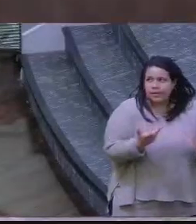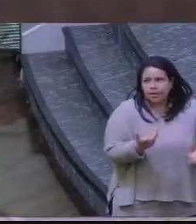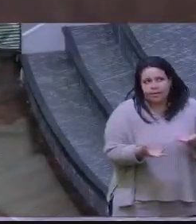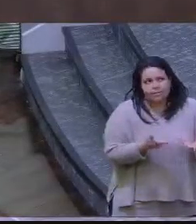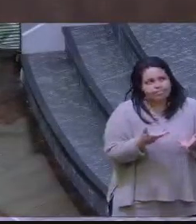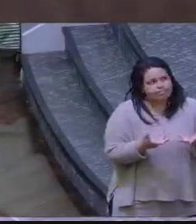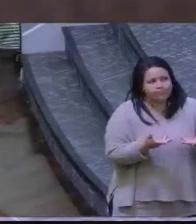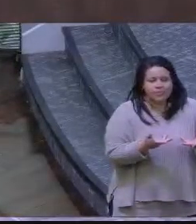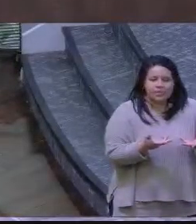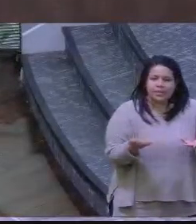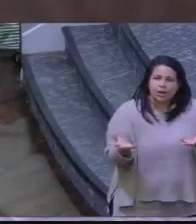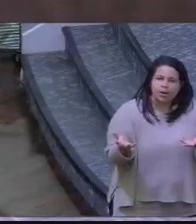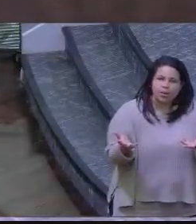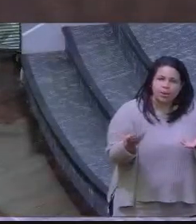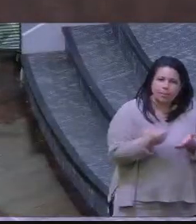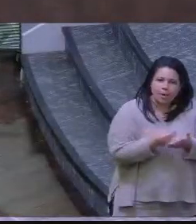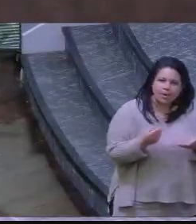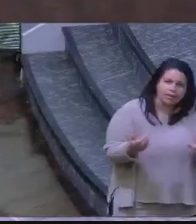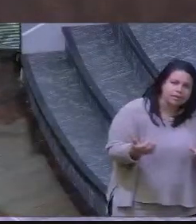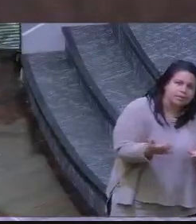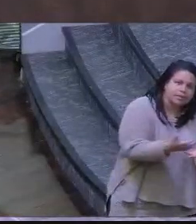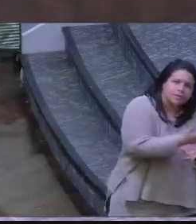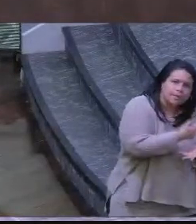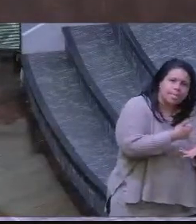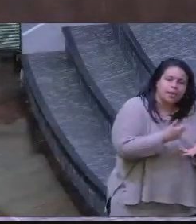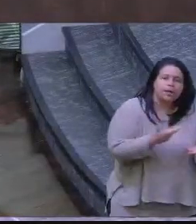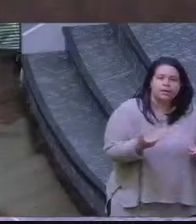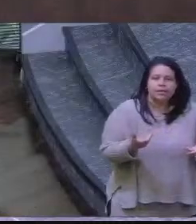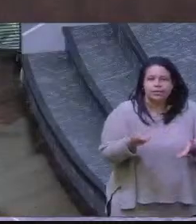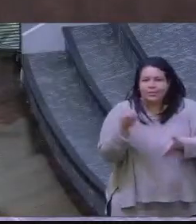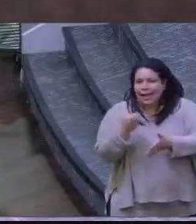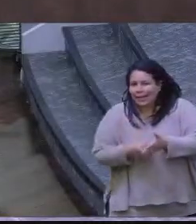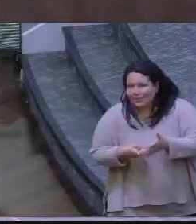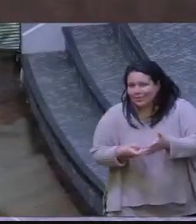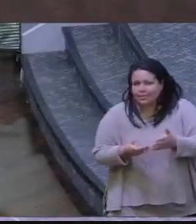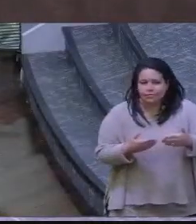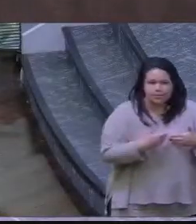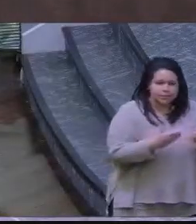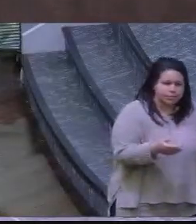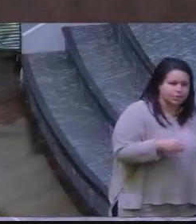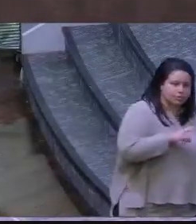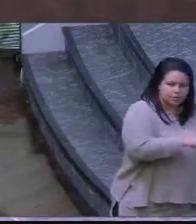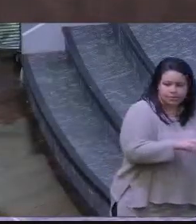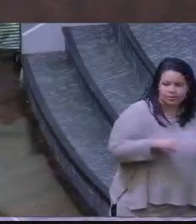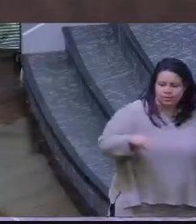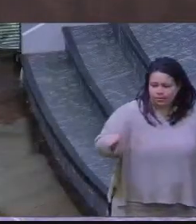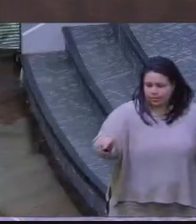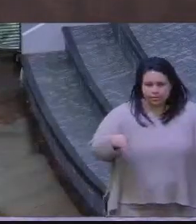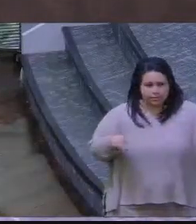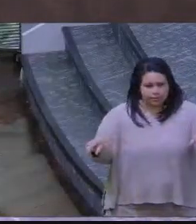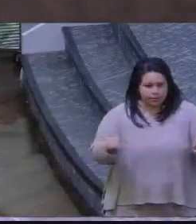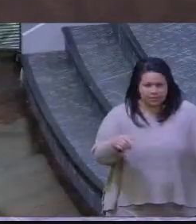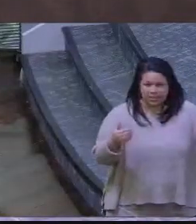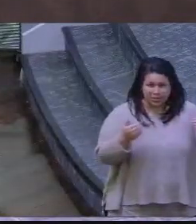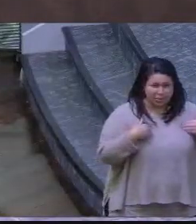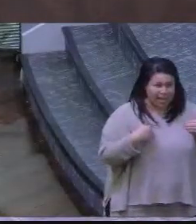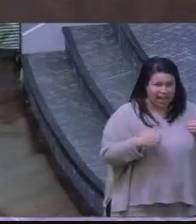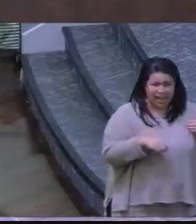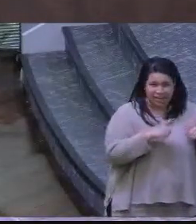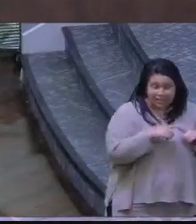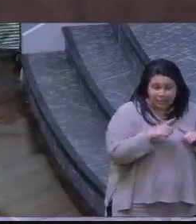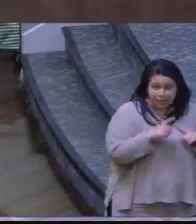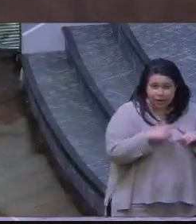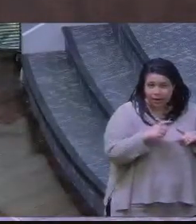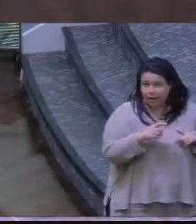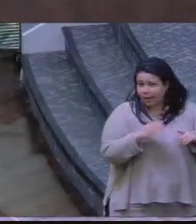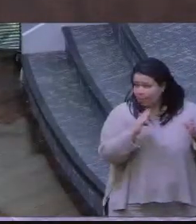earn more money from, especially like property taxes, things that go into the general fund. Do we have contingency plans already in place, or are we